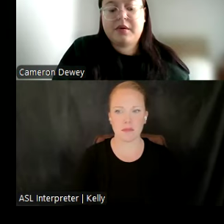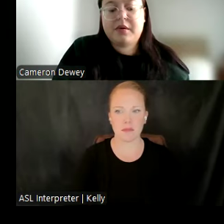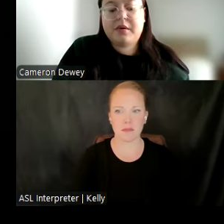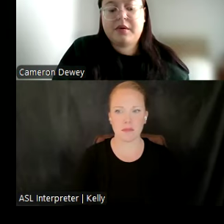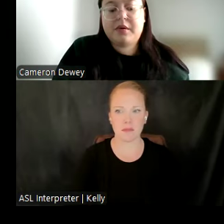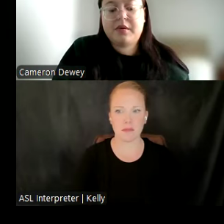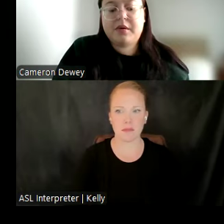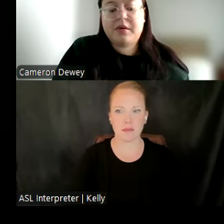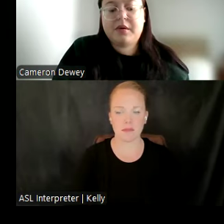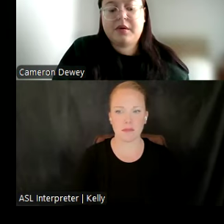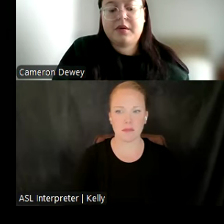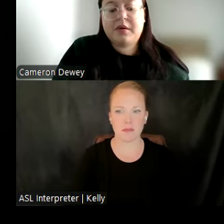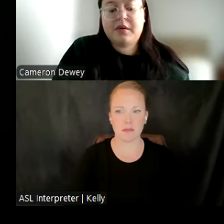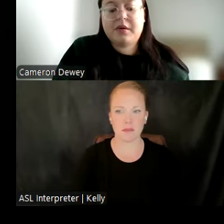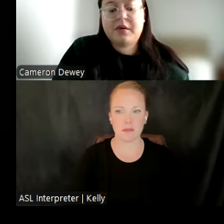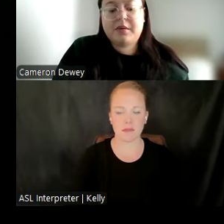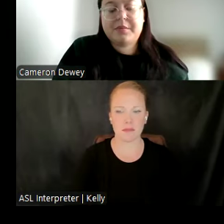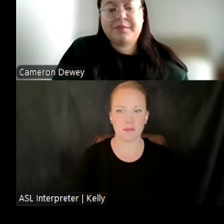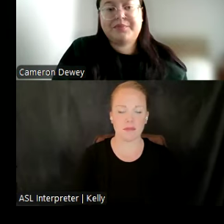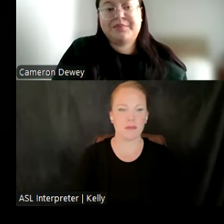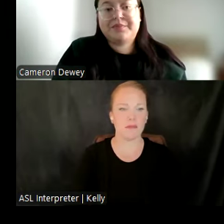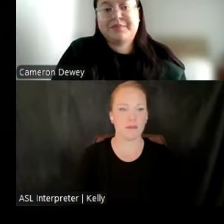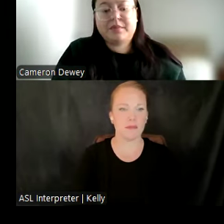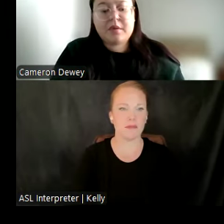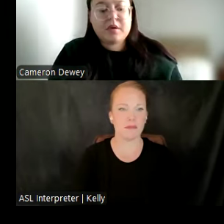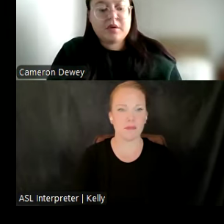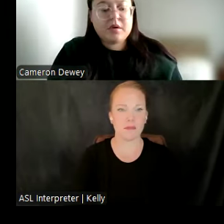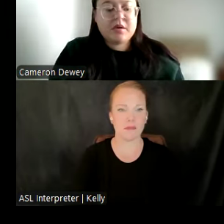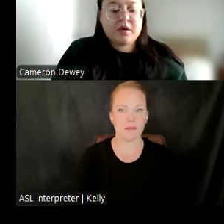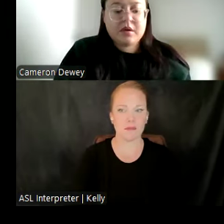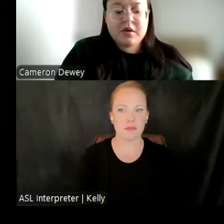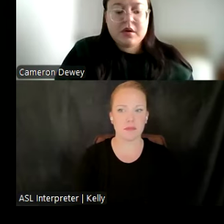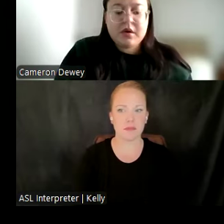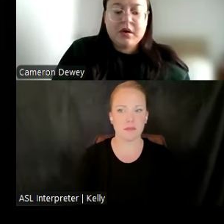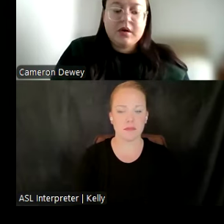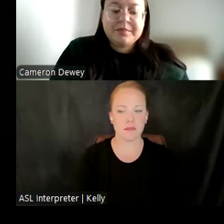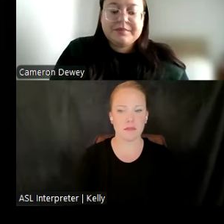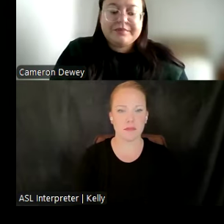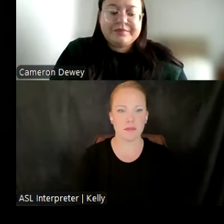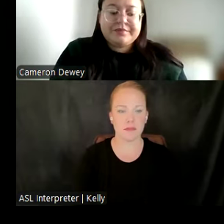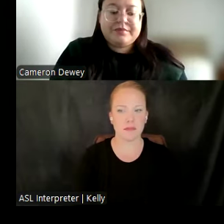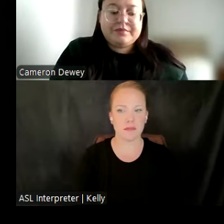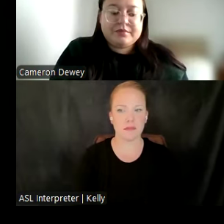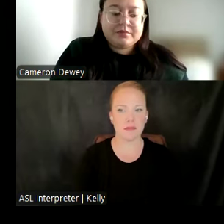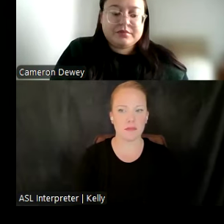muscles, adrenaline floods the body, and all systems that are not crucial to survival are switched off.